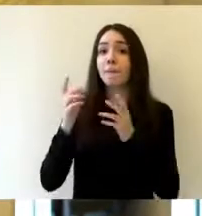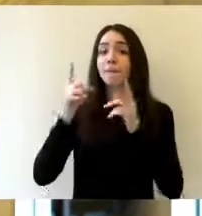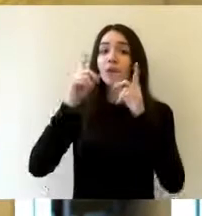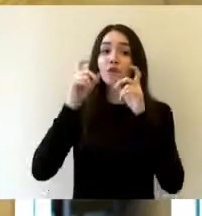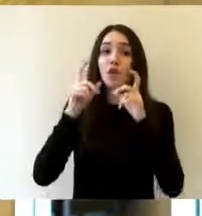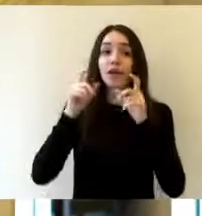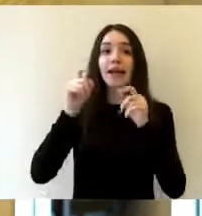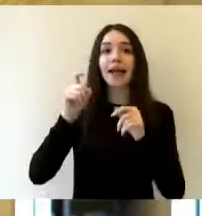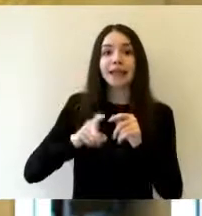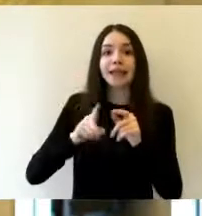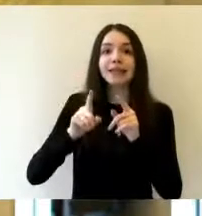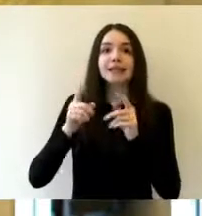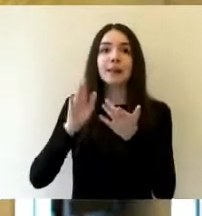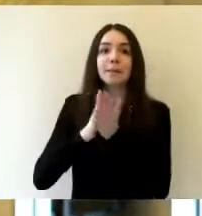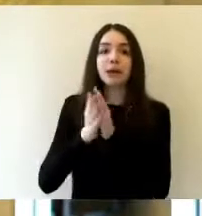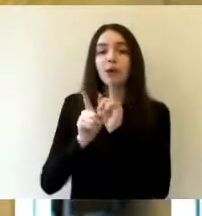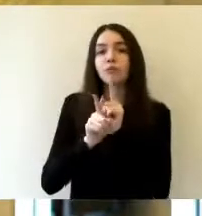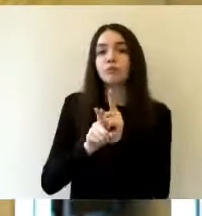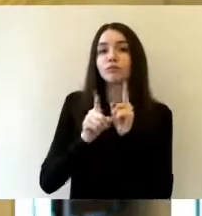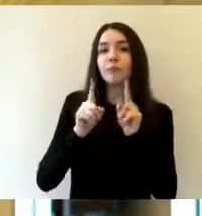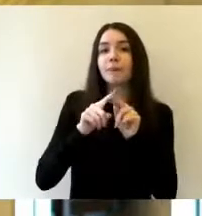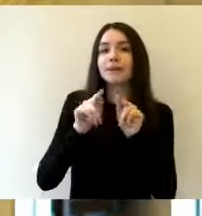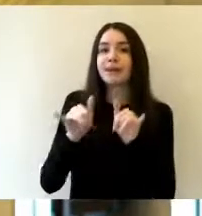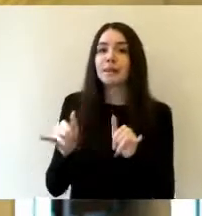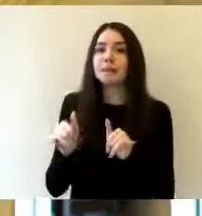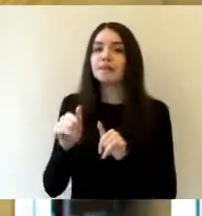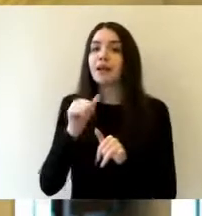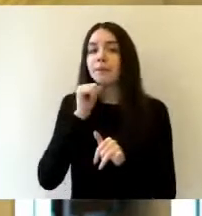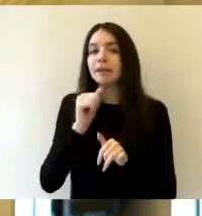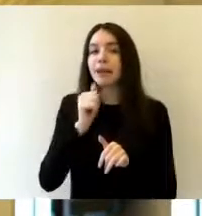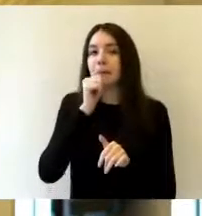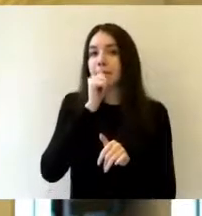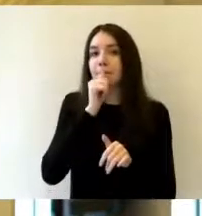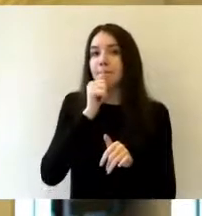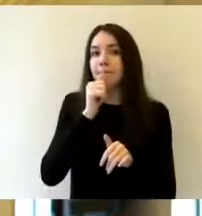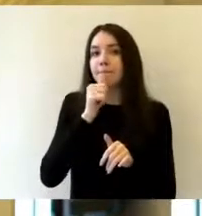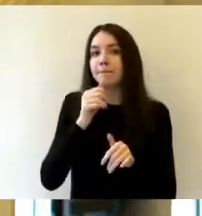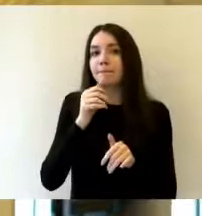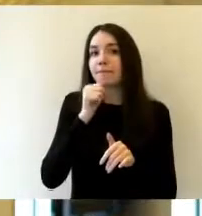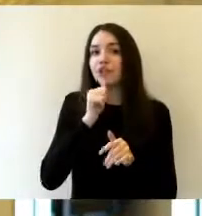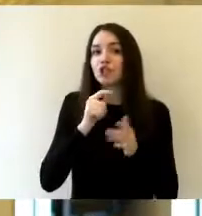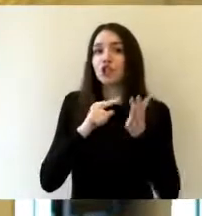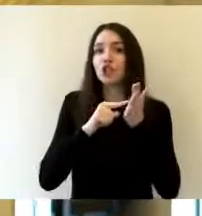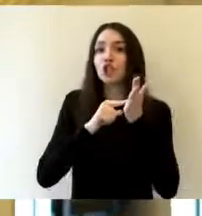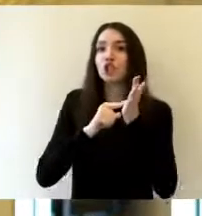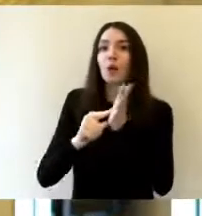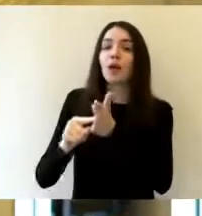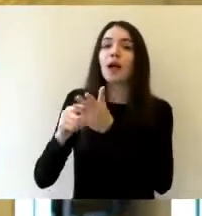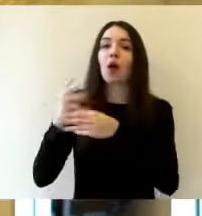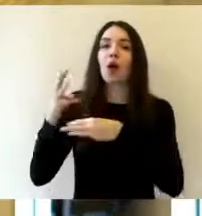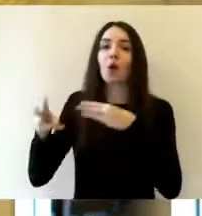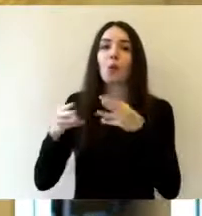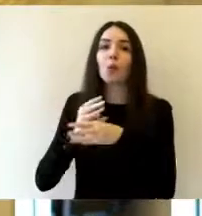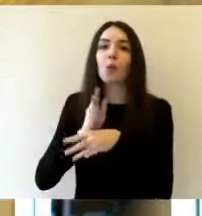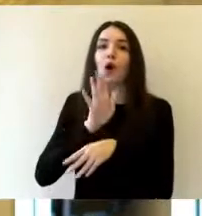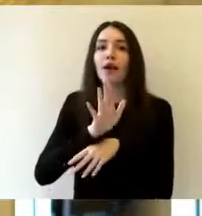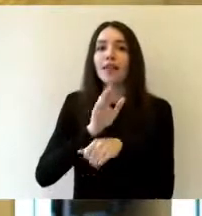but also is impatient about showing the world her own work? Mm.